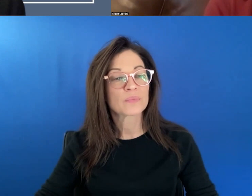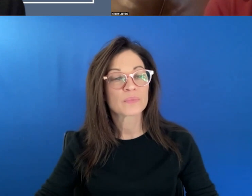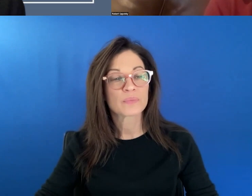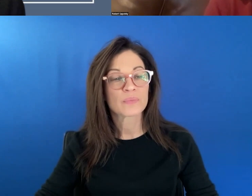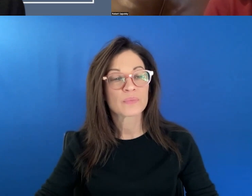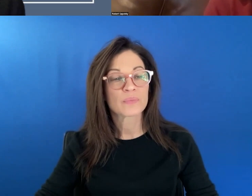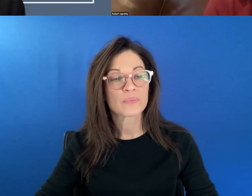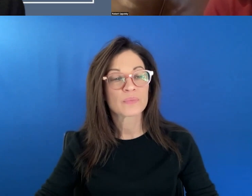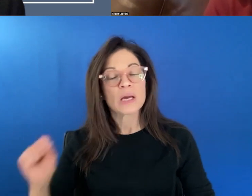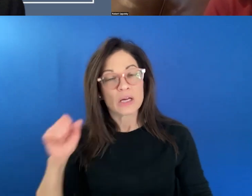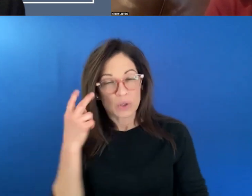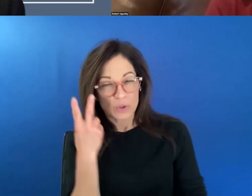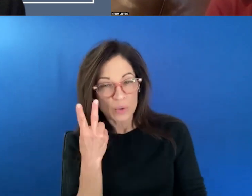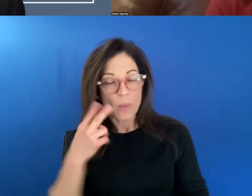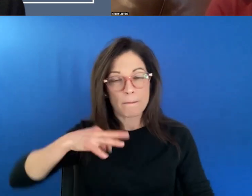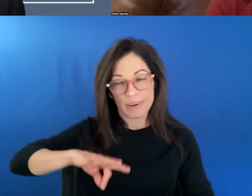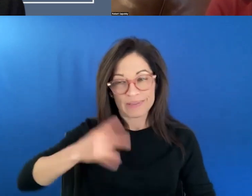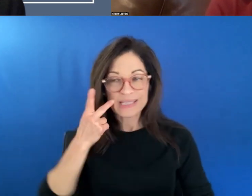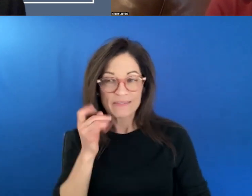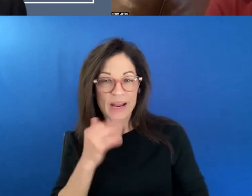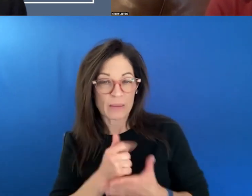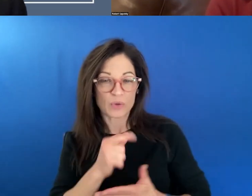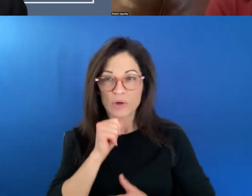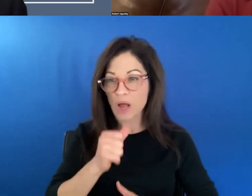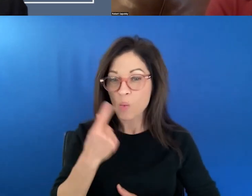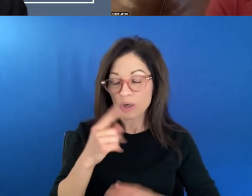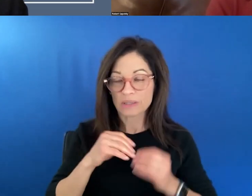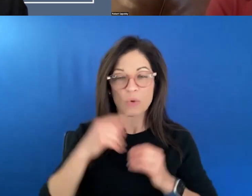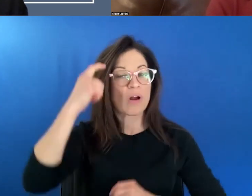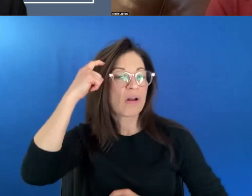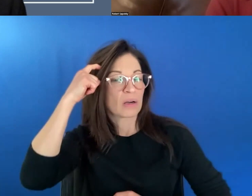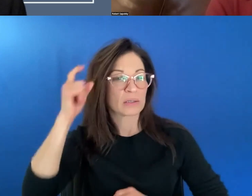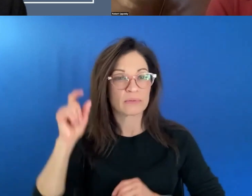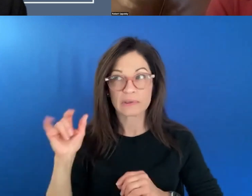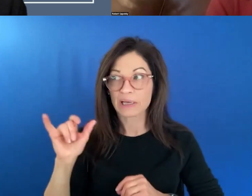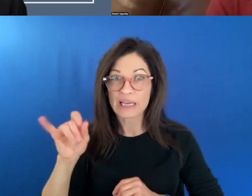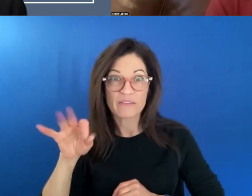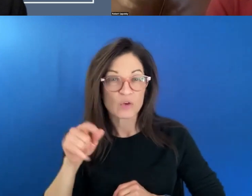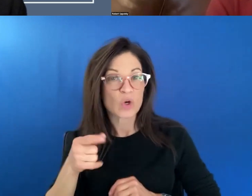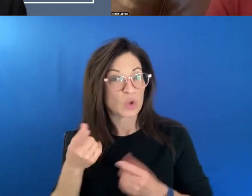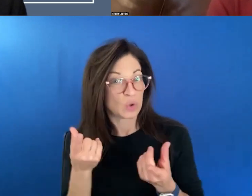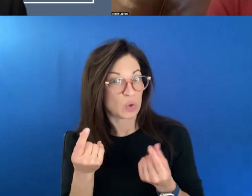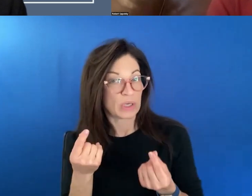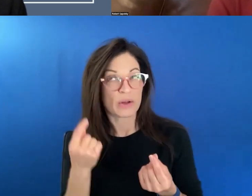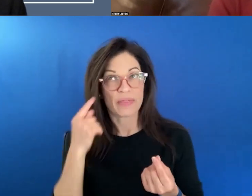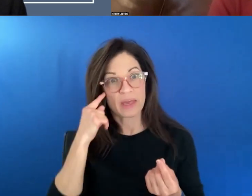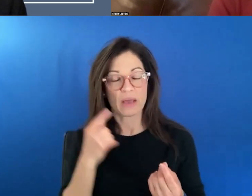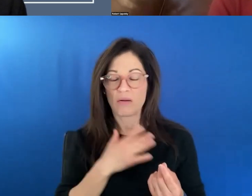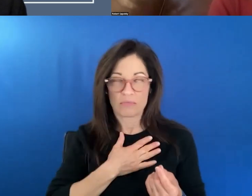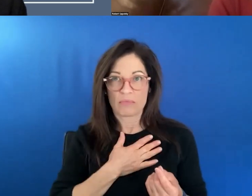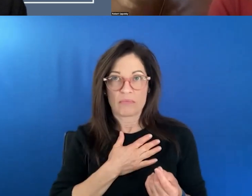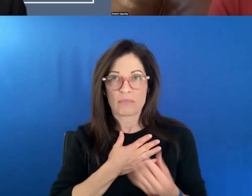works not. One is a more cognitive one. If what you're sitting there and doing is saying, oh my